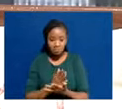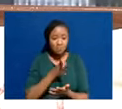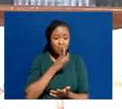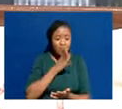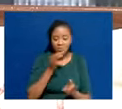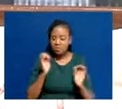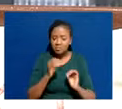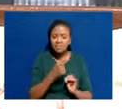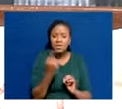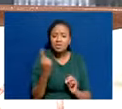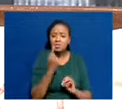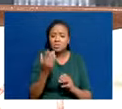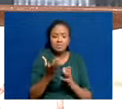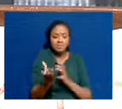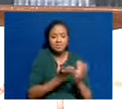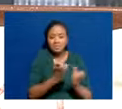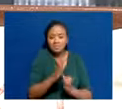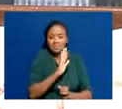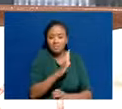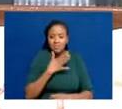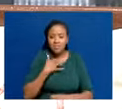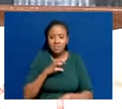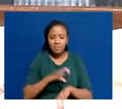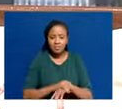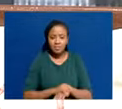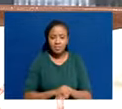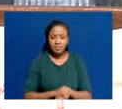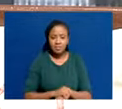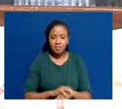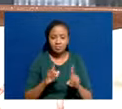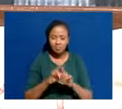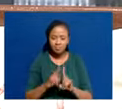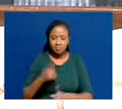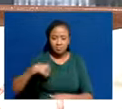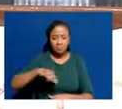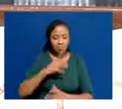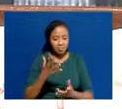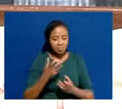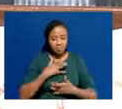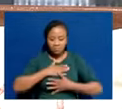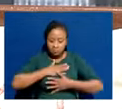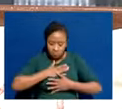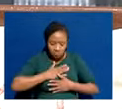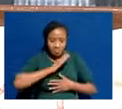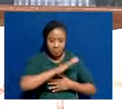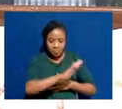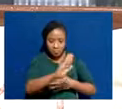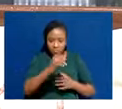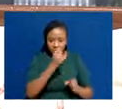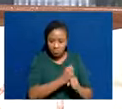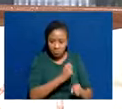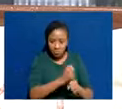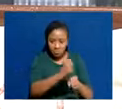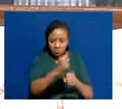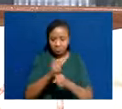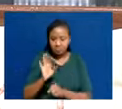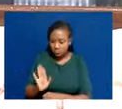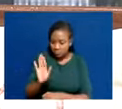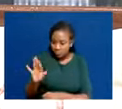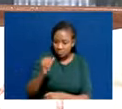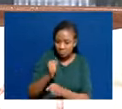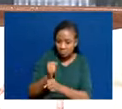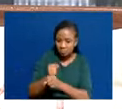to eke out a living. And so it's about dignifying kazi ni kazi. Just dignifying people's hustle. That